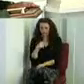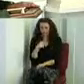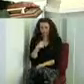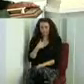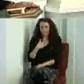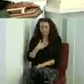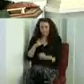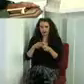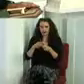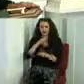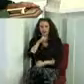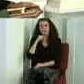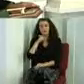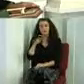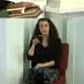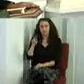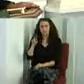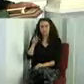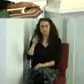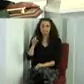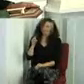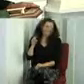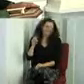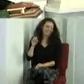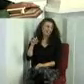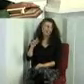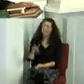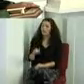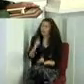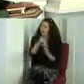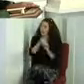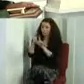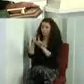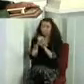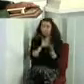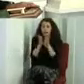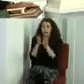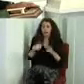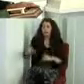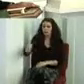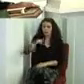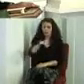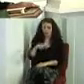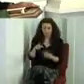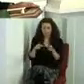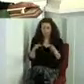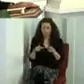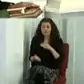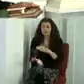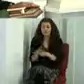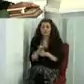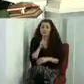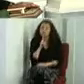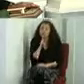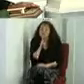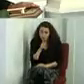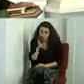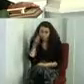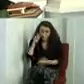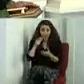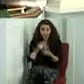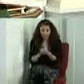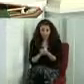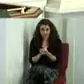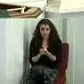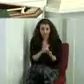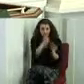Thomas. I'm the senior pastor of our congregation, but along with every single person that surrounds you in this space this morning, we truly believe in the priesthood of all